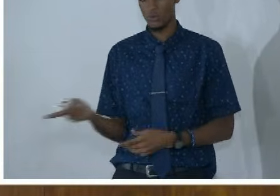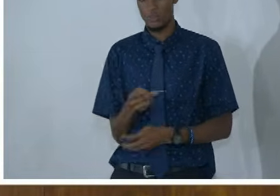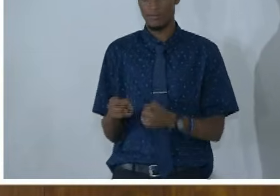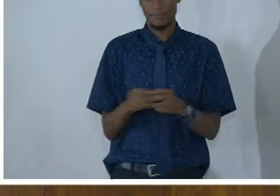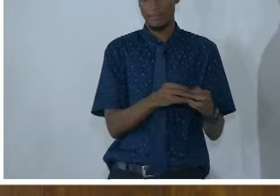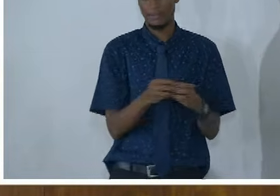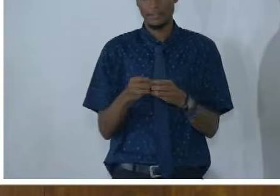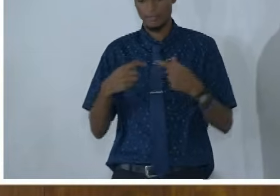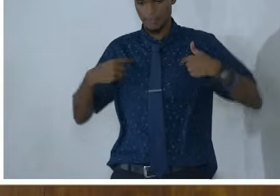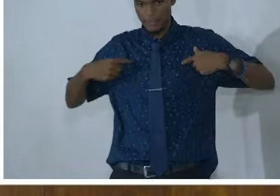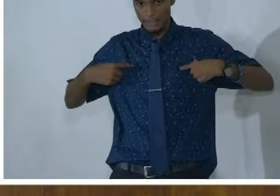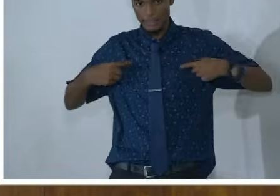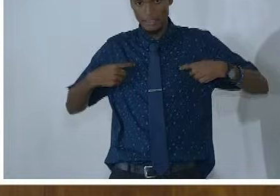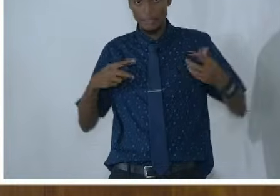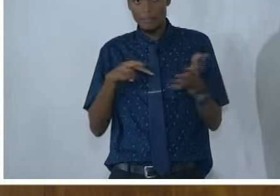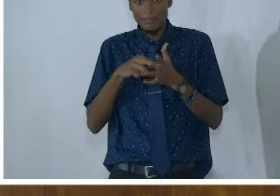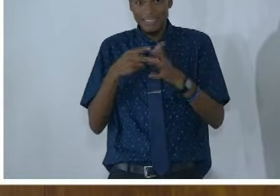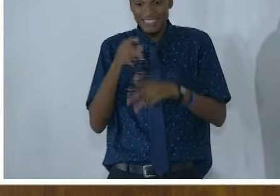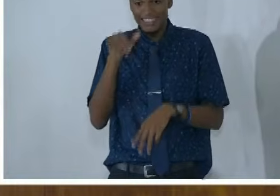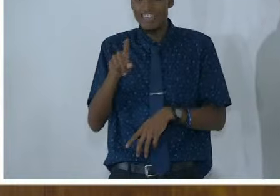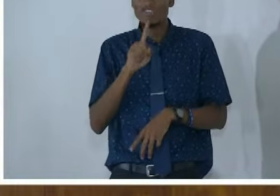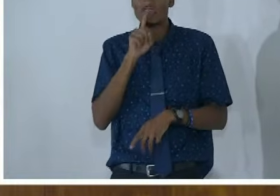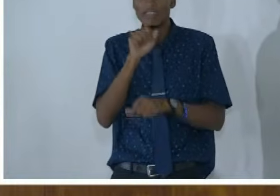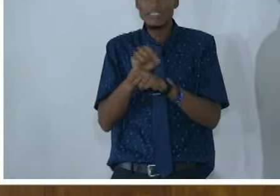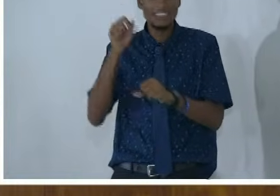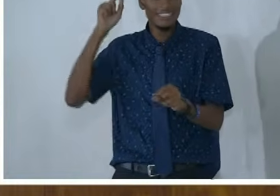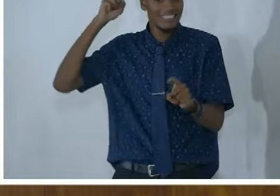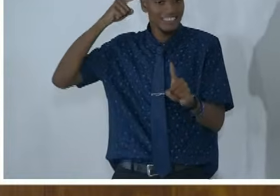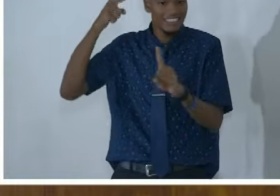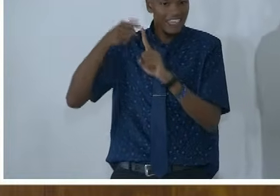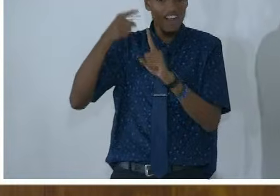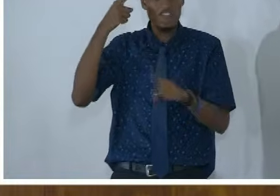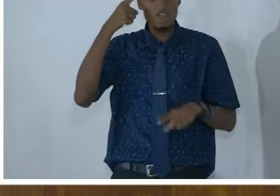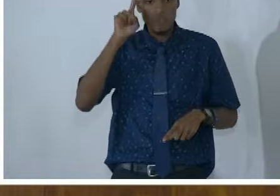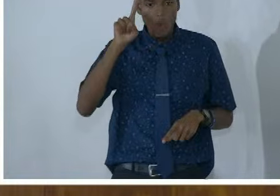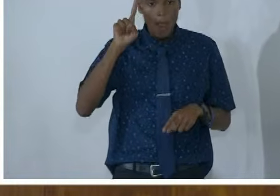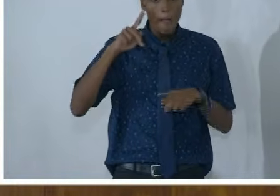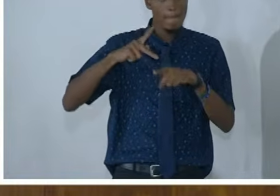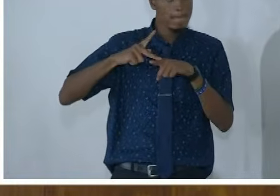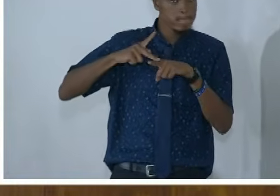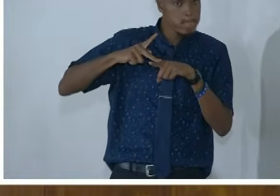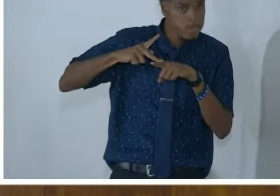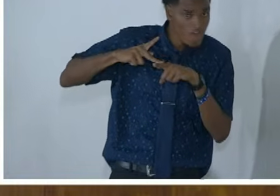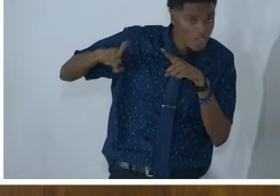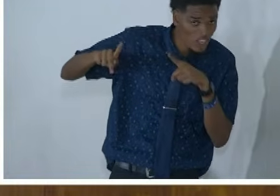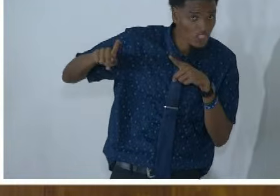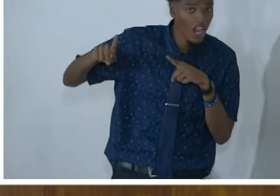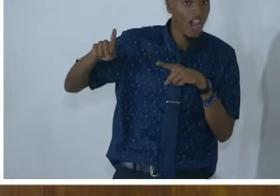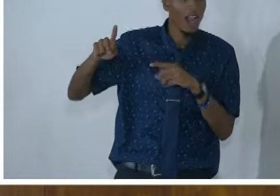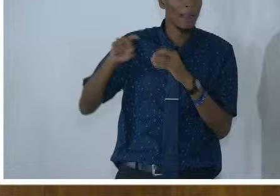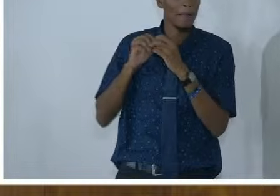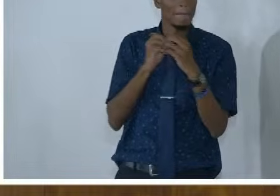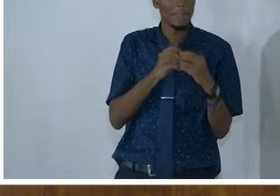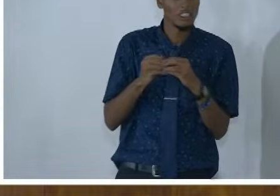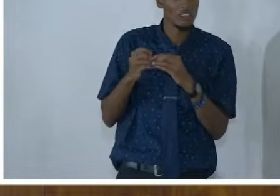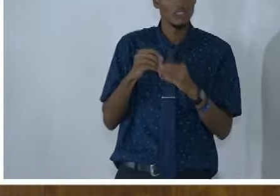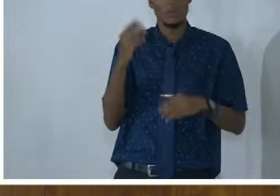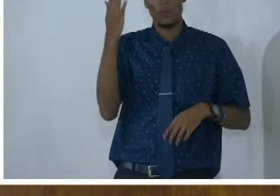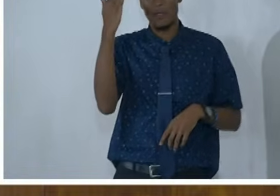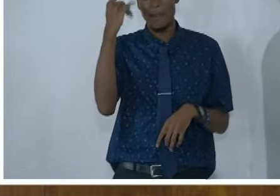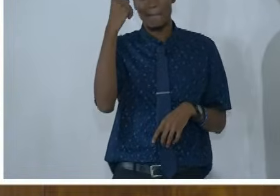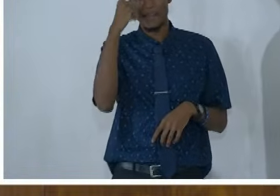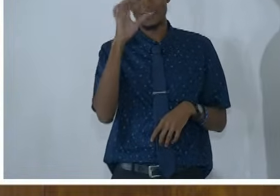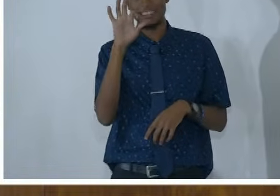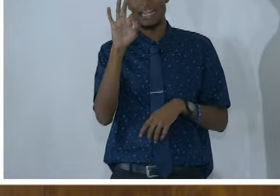intent here is more around professional mediation, because 9b speaks